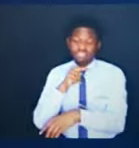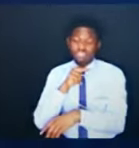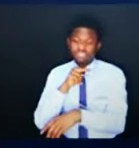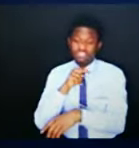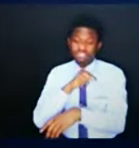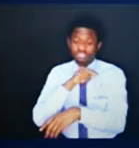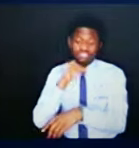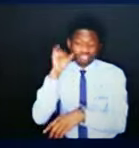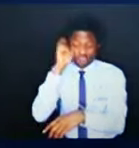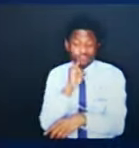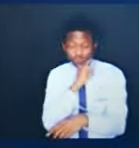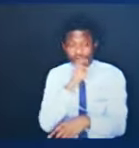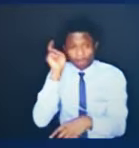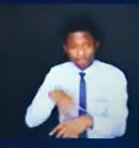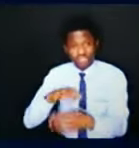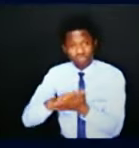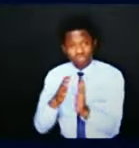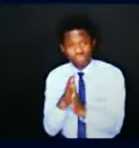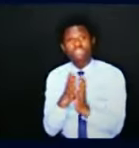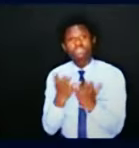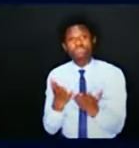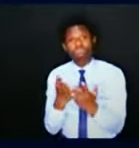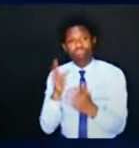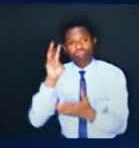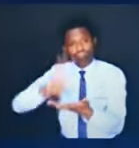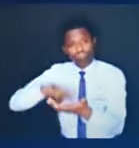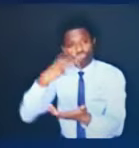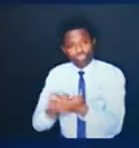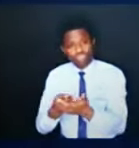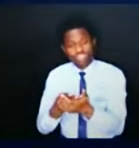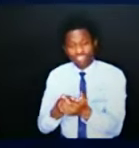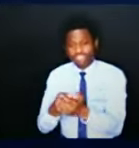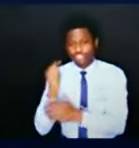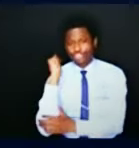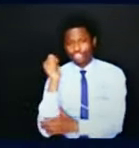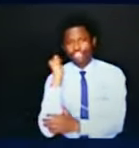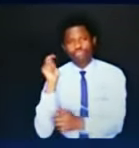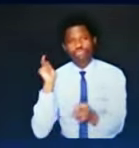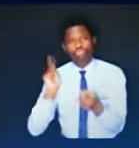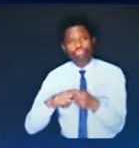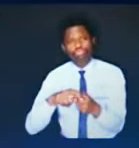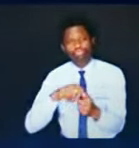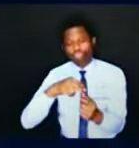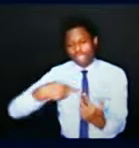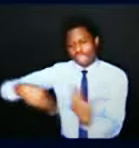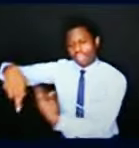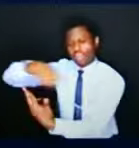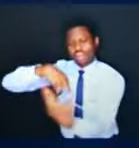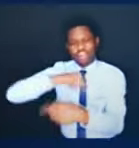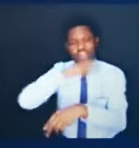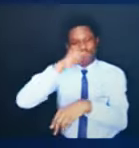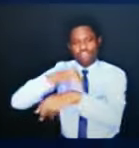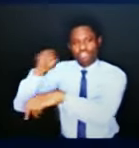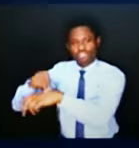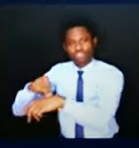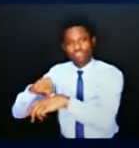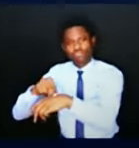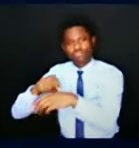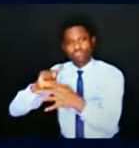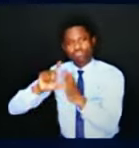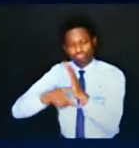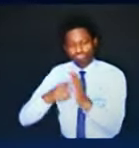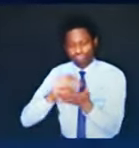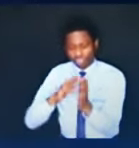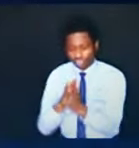se anase Yuda mayano. The Jumane se obeyo odansi phone ya dansiye ediama maya ekwani huesiye nina. Of two